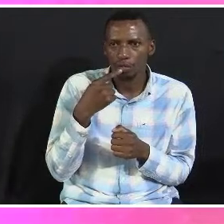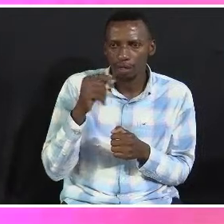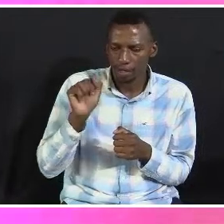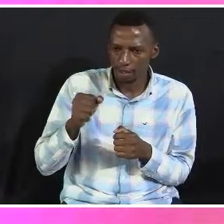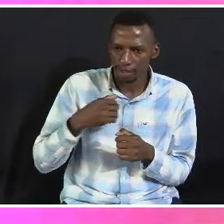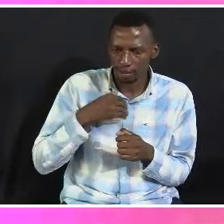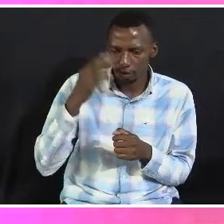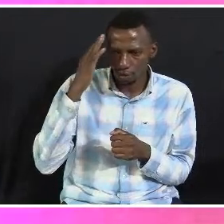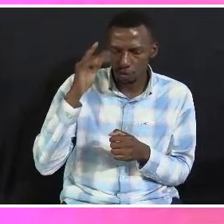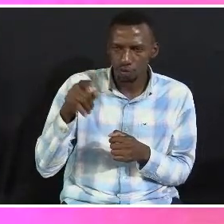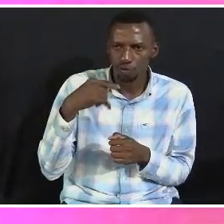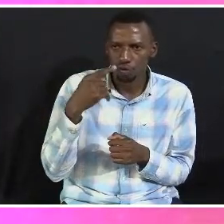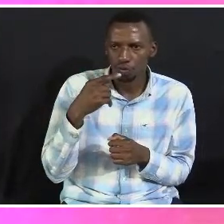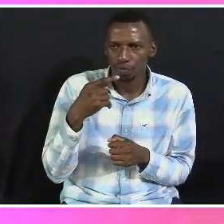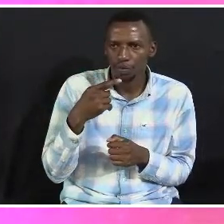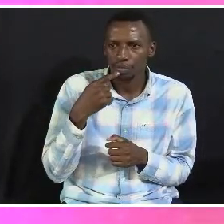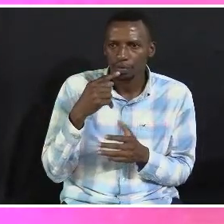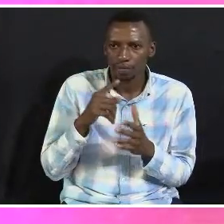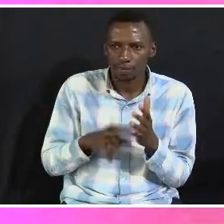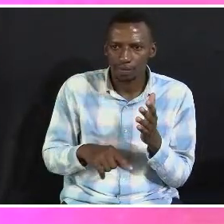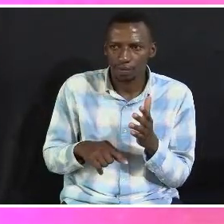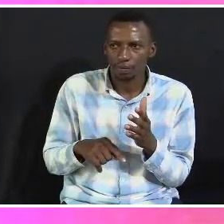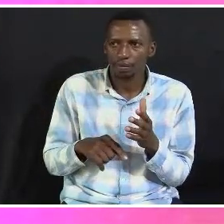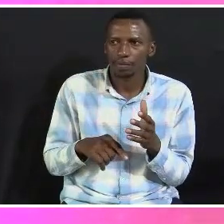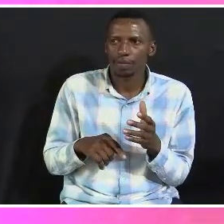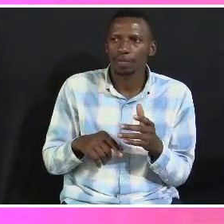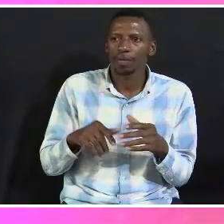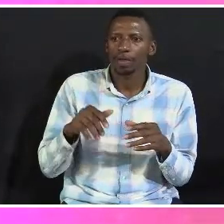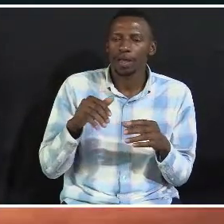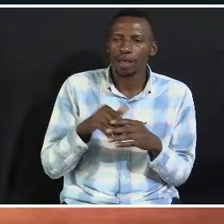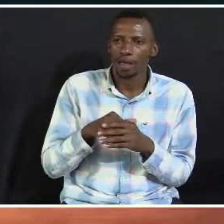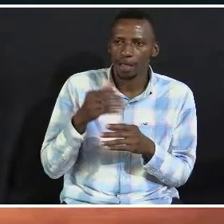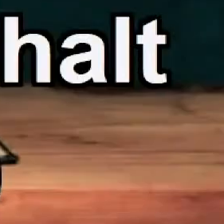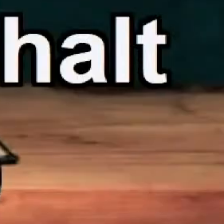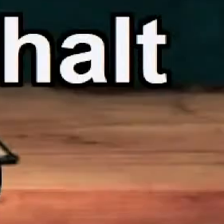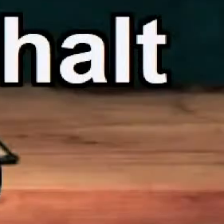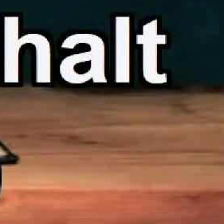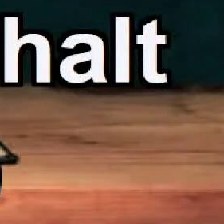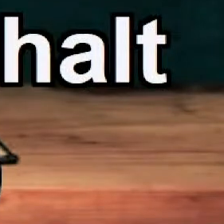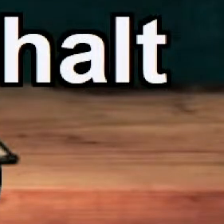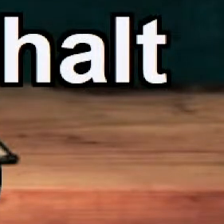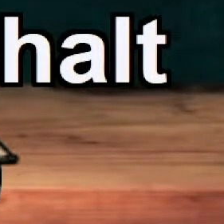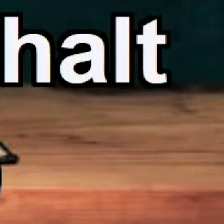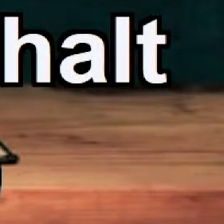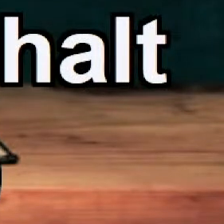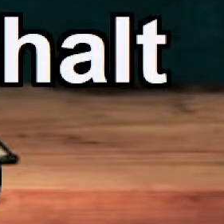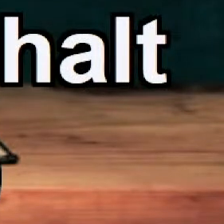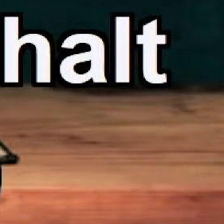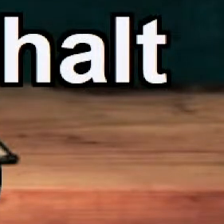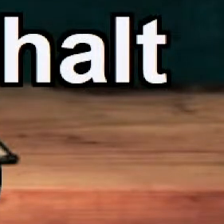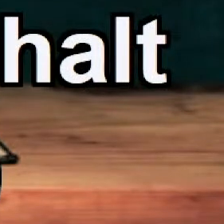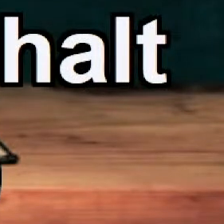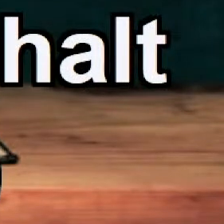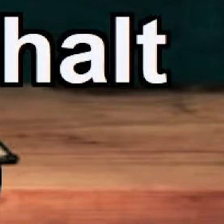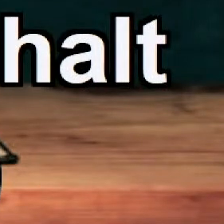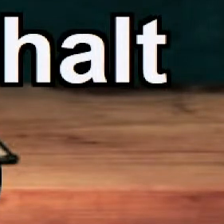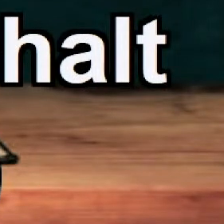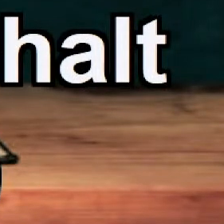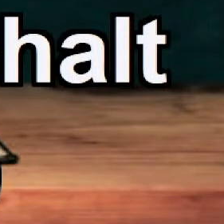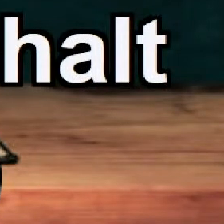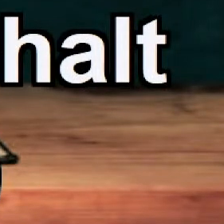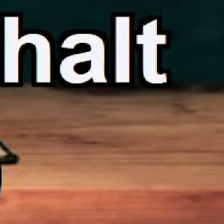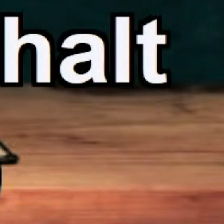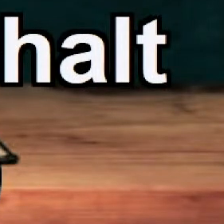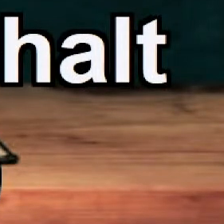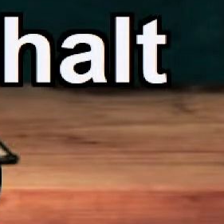I know who you are. And they say, in the sweat of your face you shall eat bread, till you return to the ground, for out of it you are